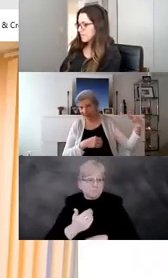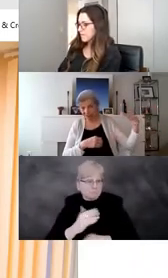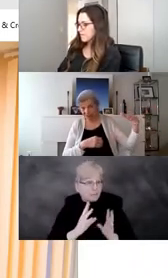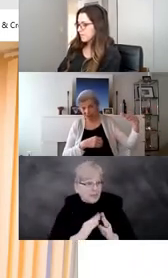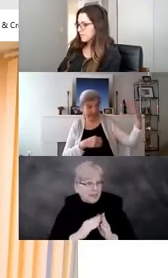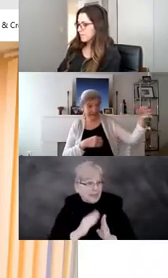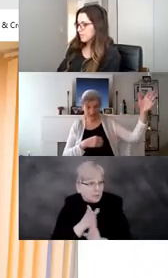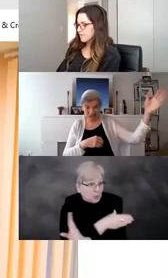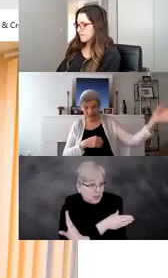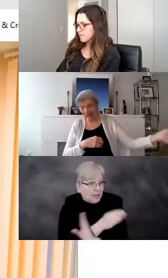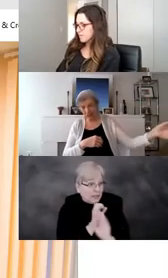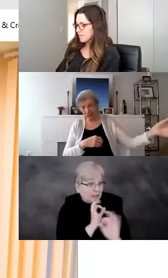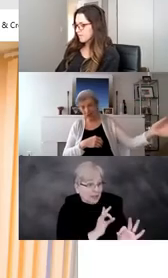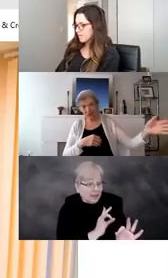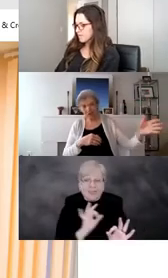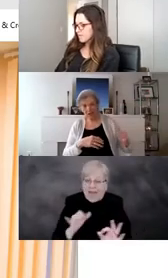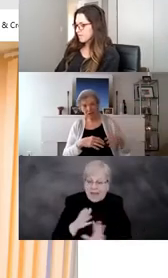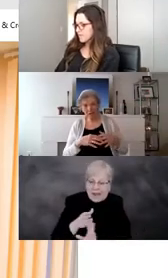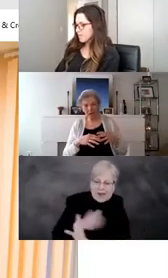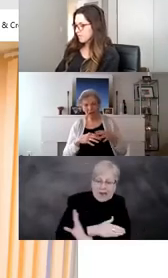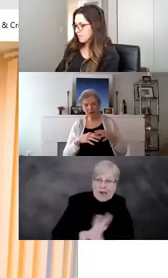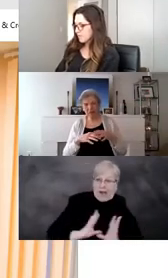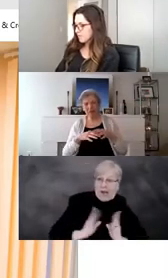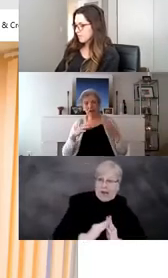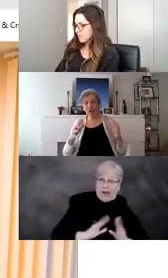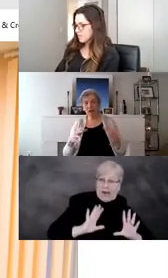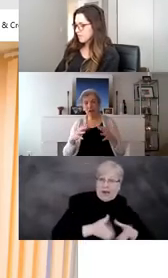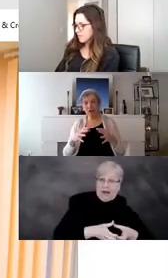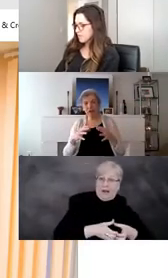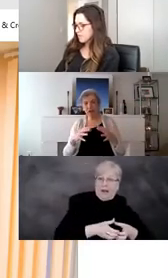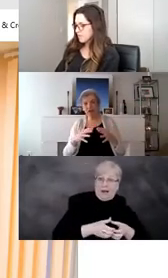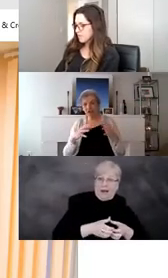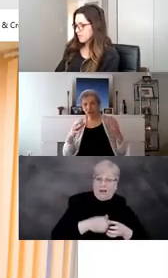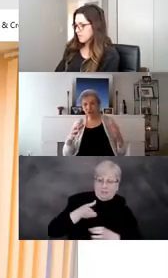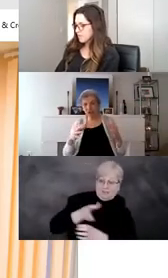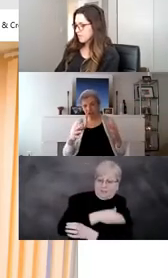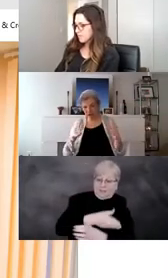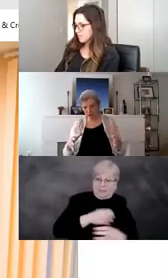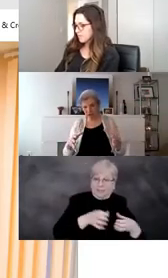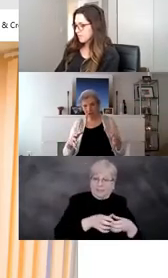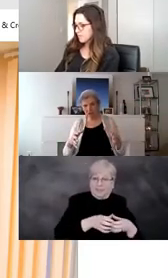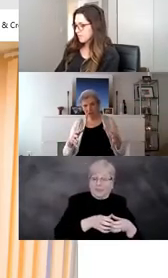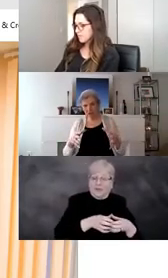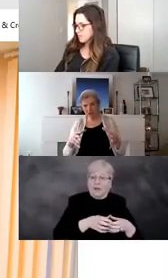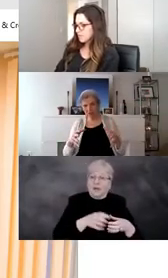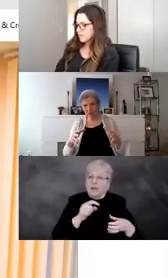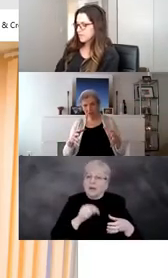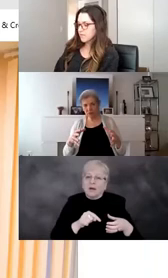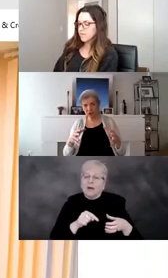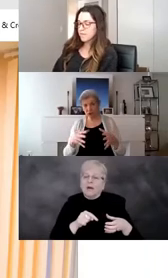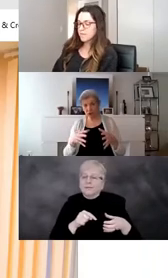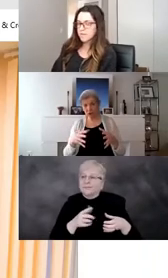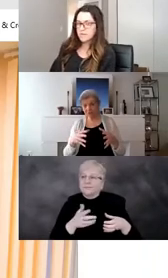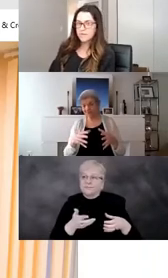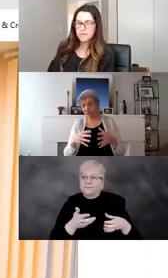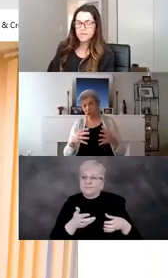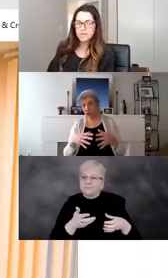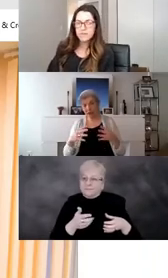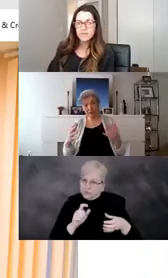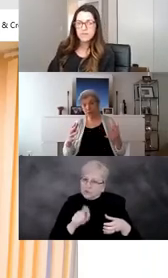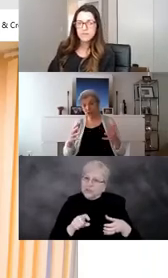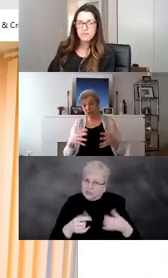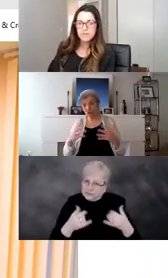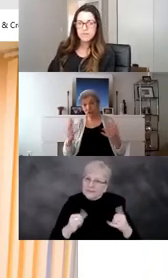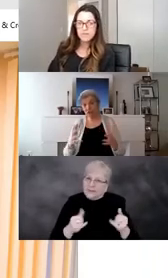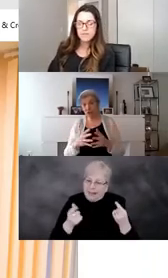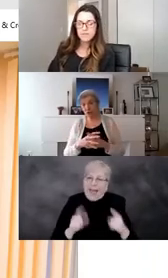of that getting together among those on a session together should, you know, should